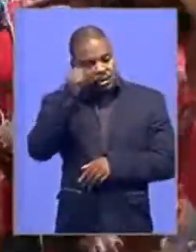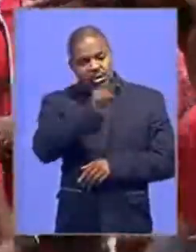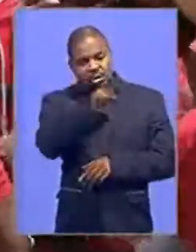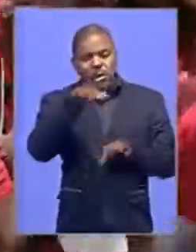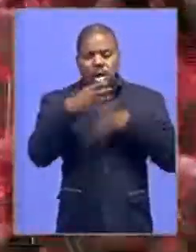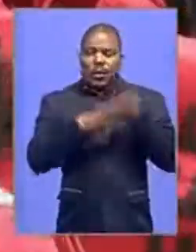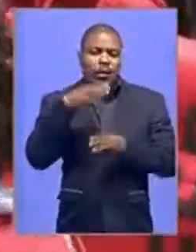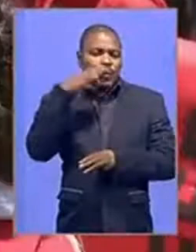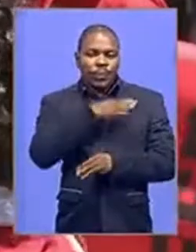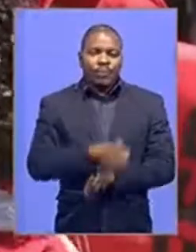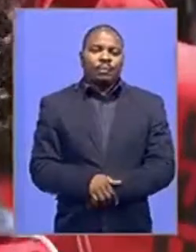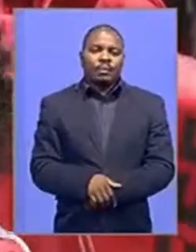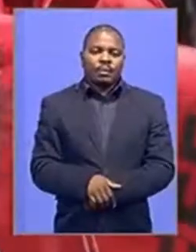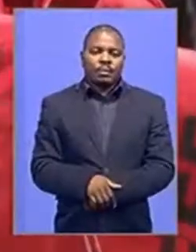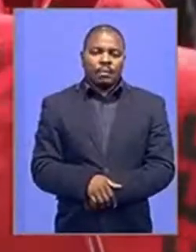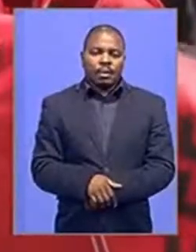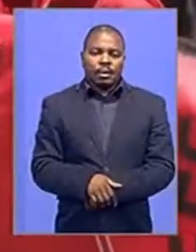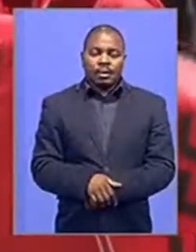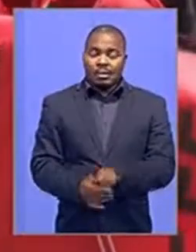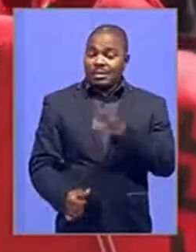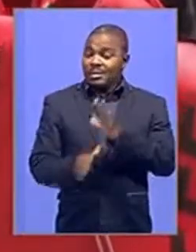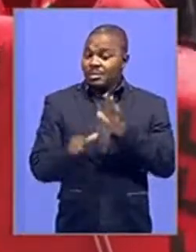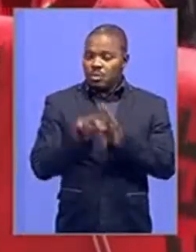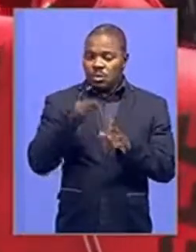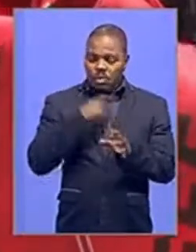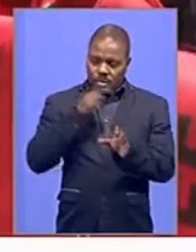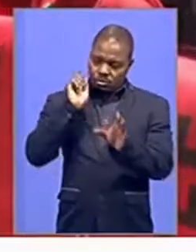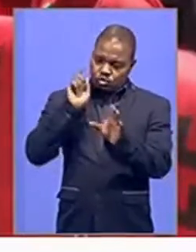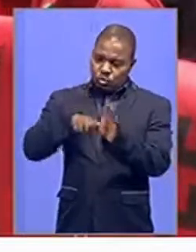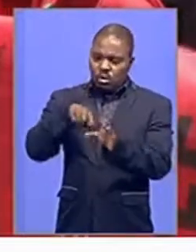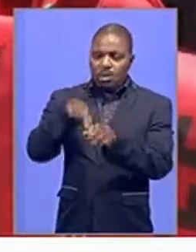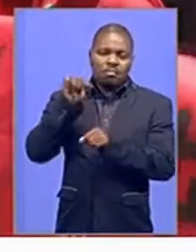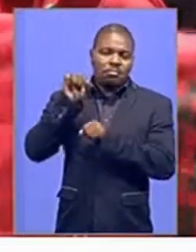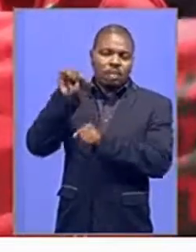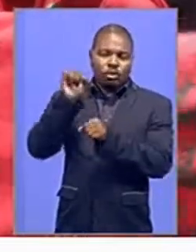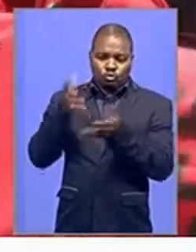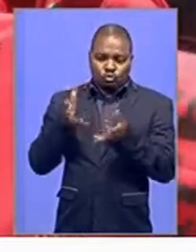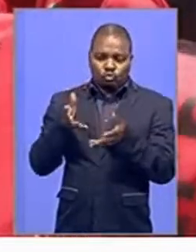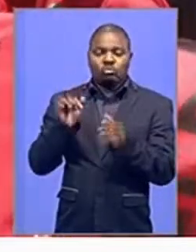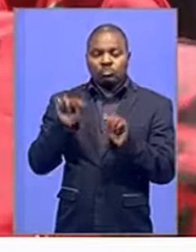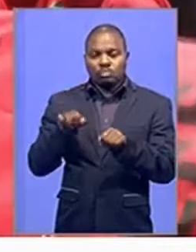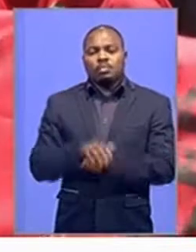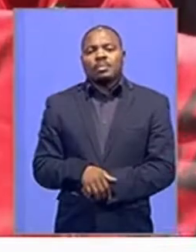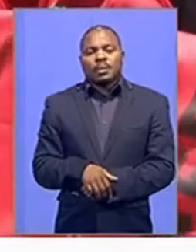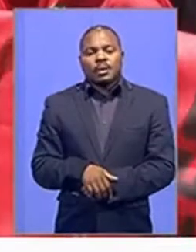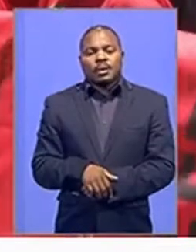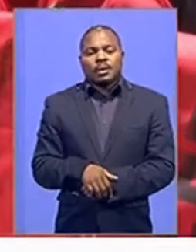itegetseng mo nageng. It is important for me to join a march such as this because